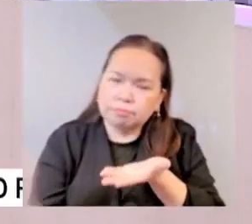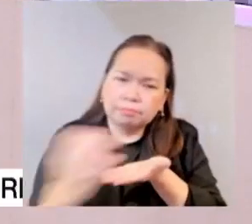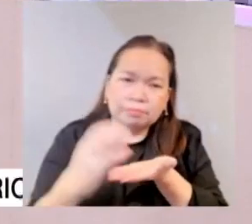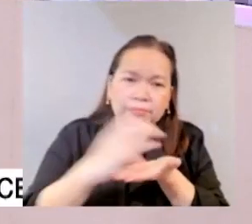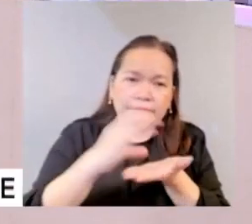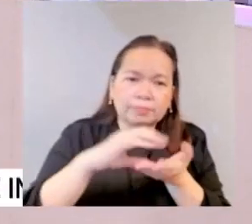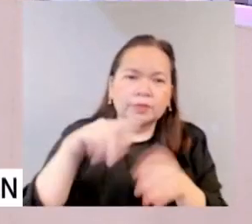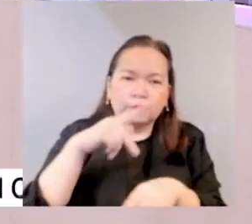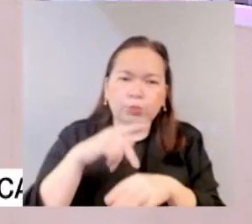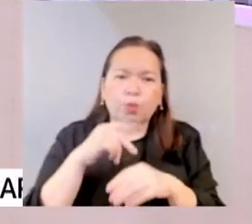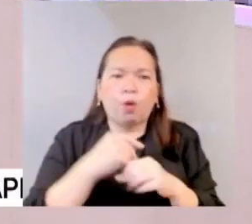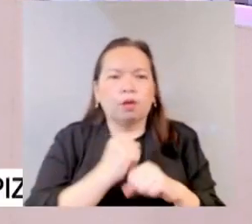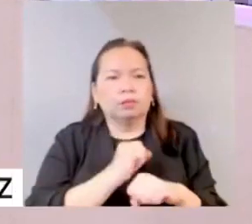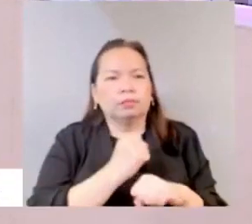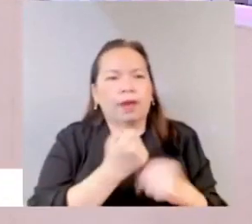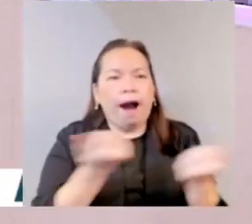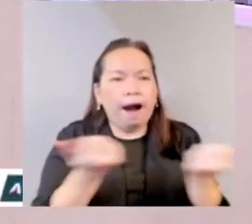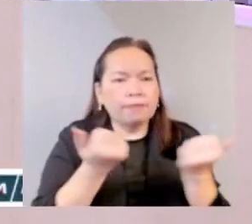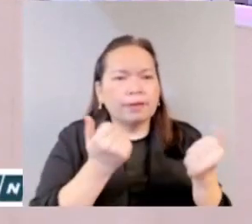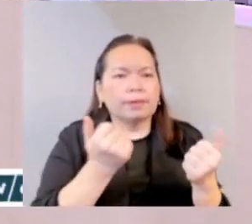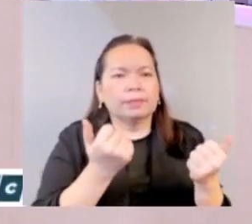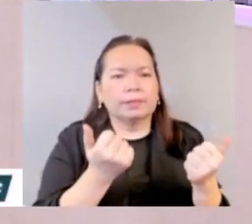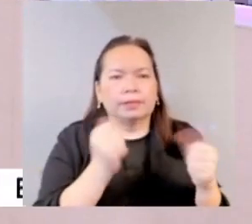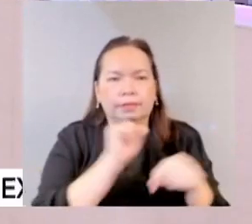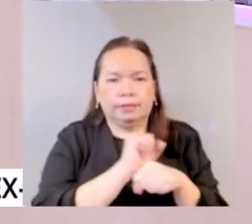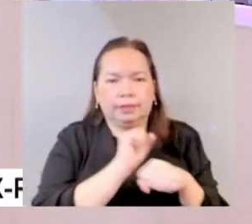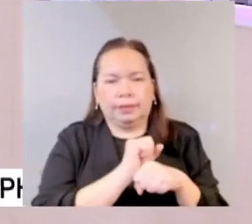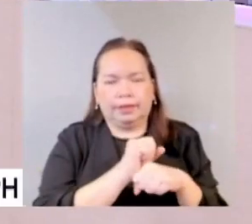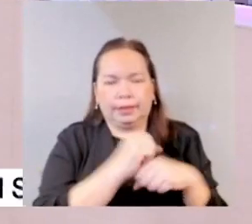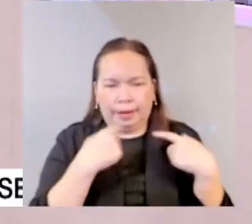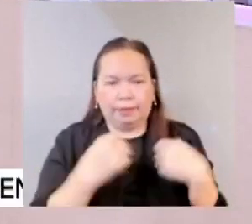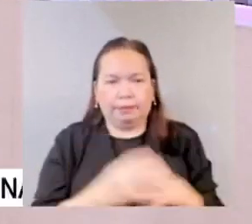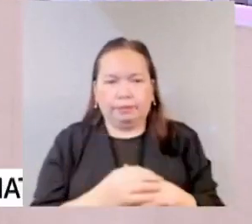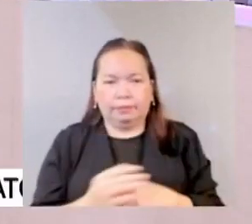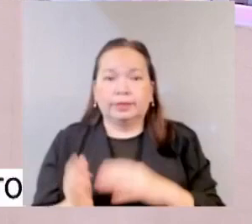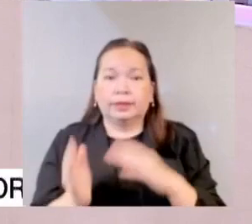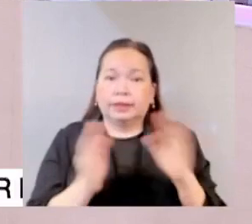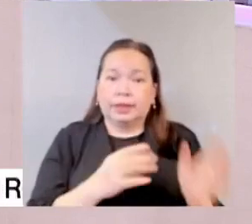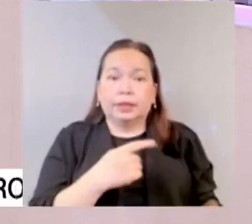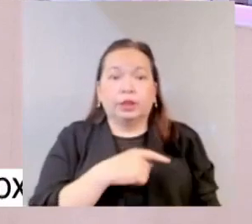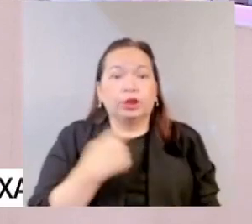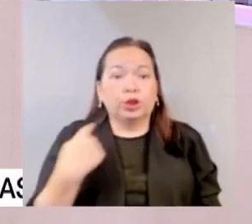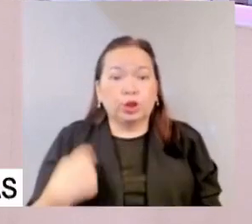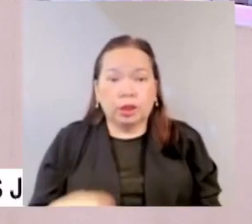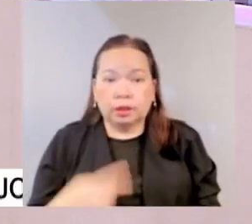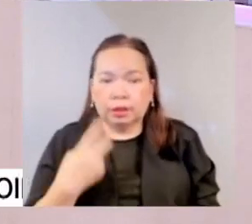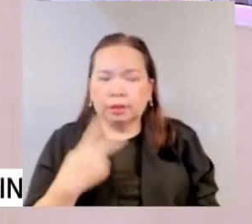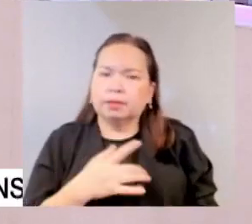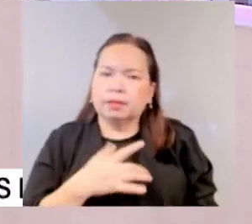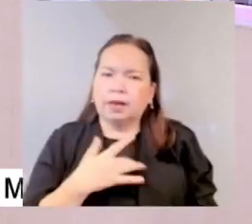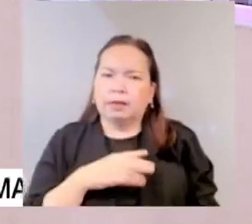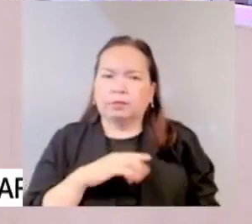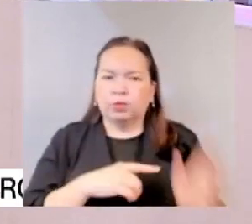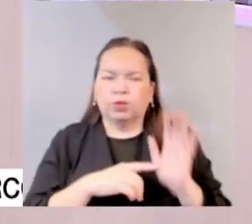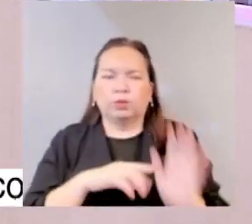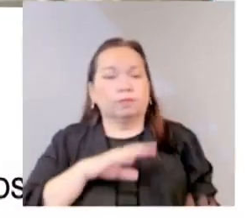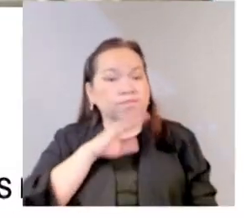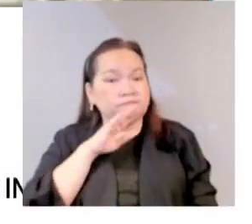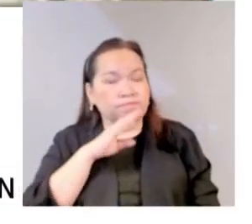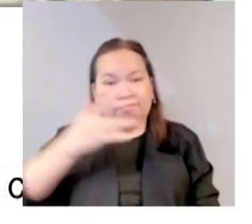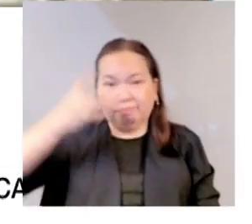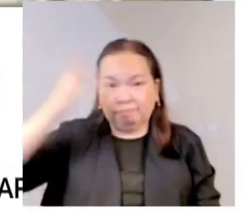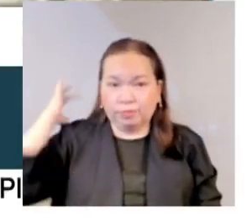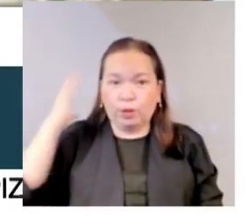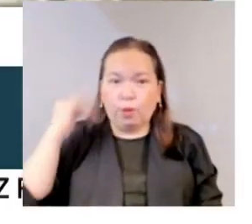China showing signs of frustration and irritation as the Philippines continues to conduct resupply missions to Ayungin Shoal. That's according